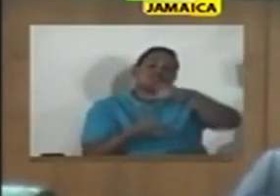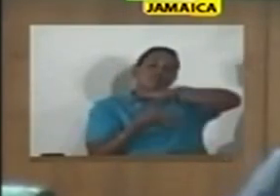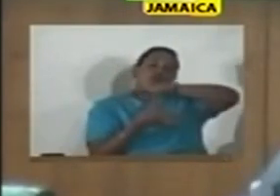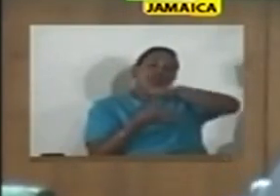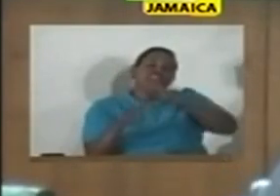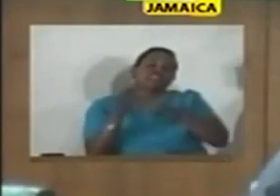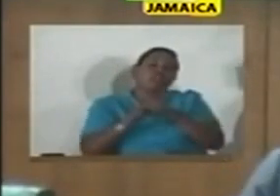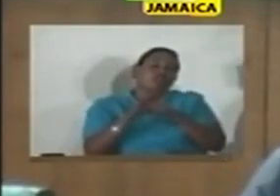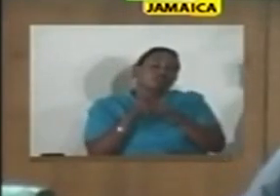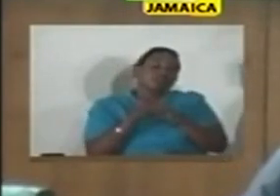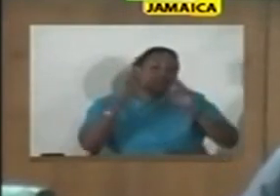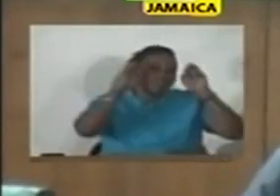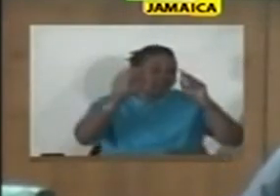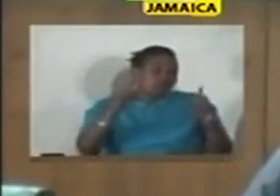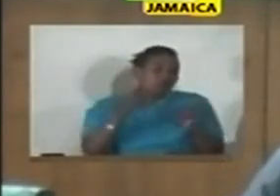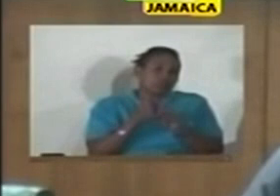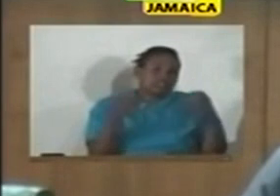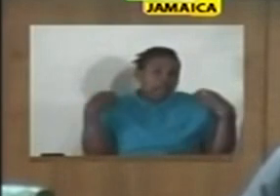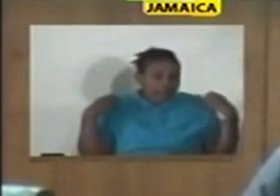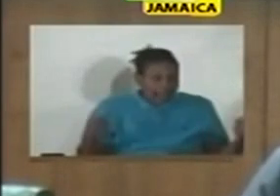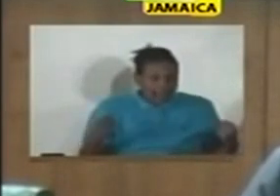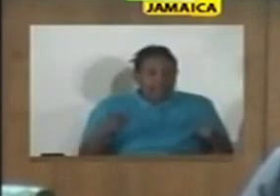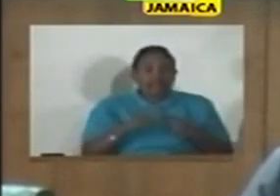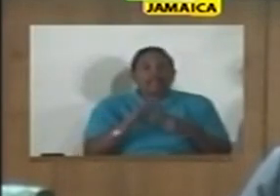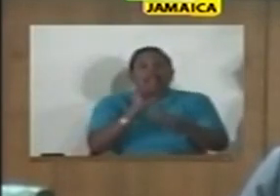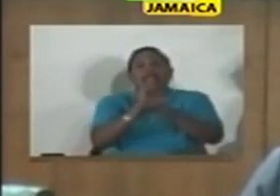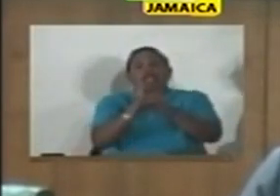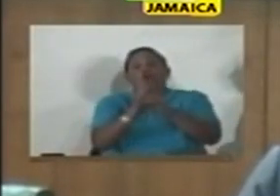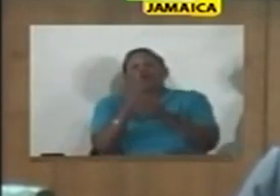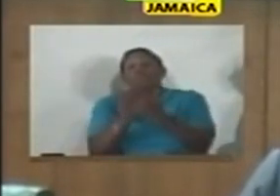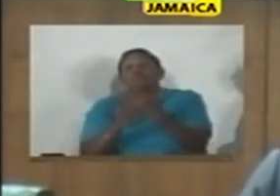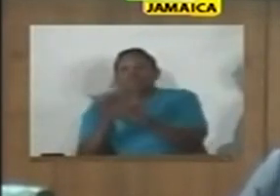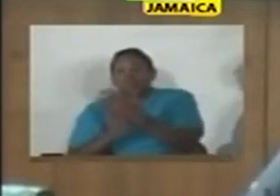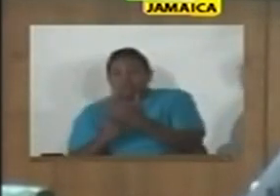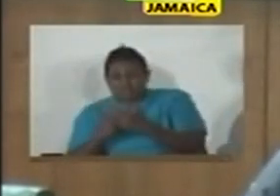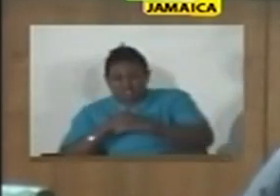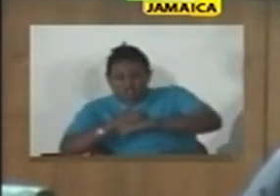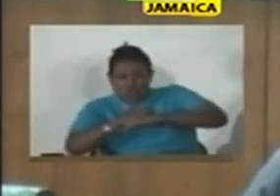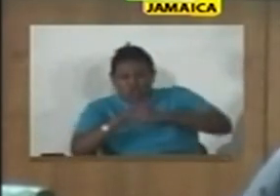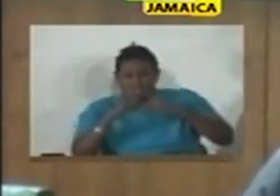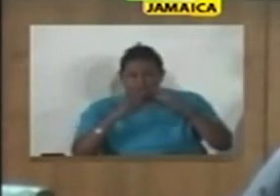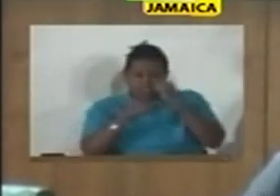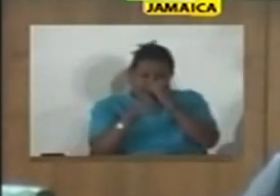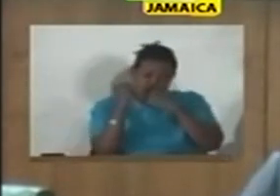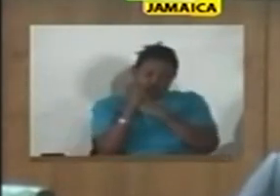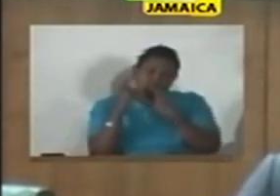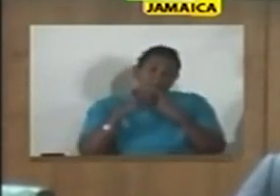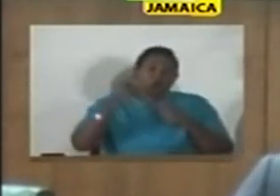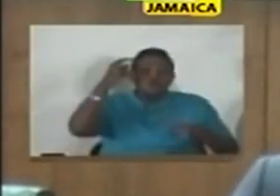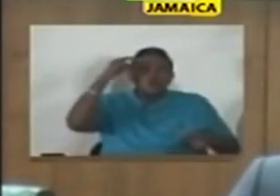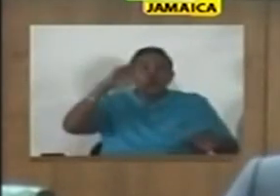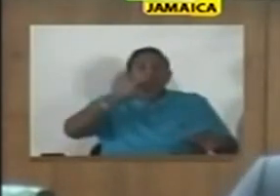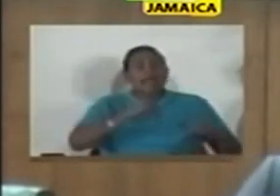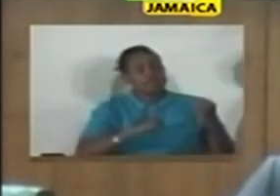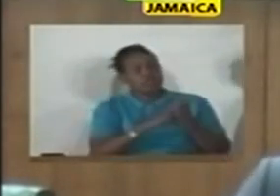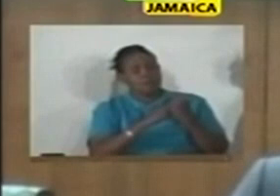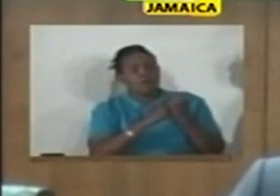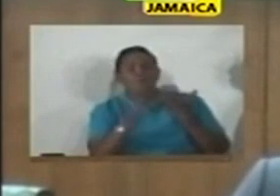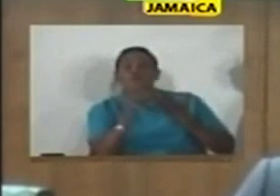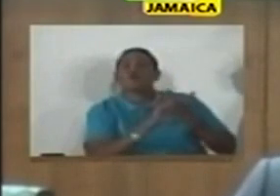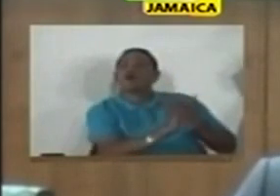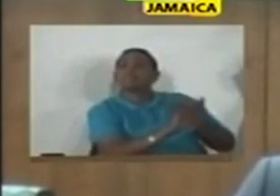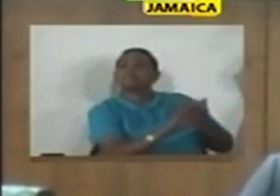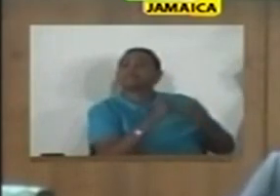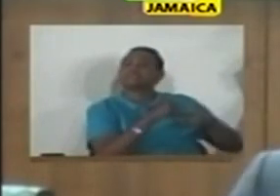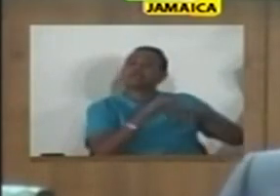were education, health, income security, and infrastructure, as well as the Golden Age Support Program.